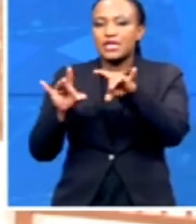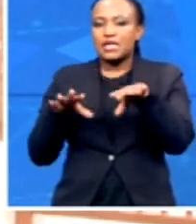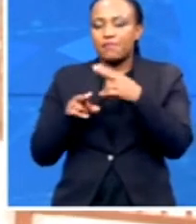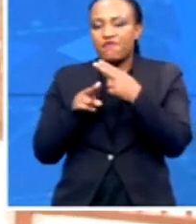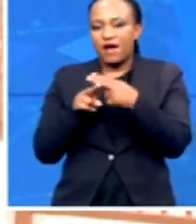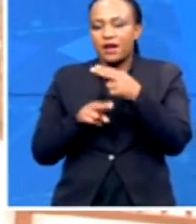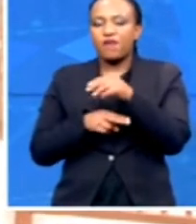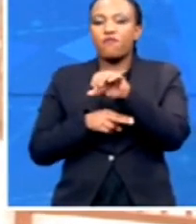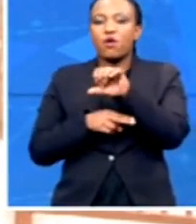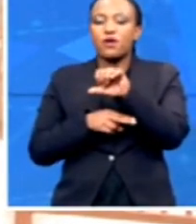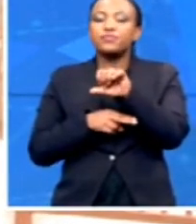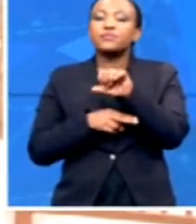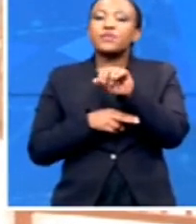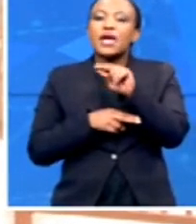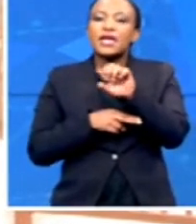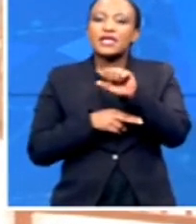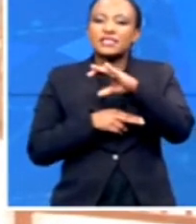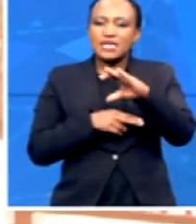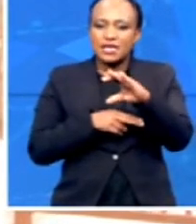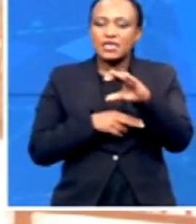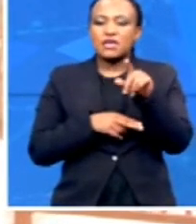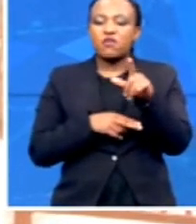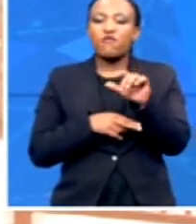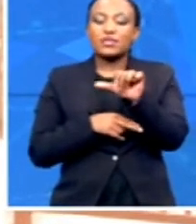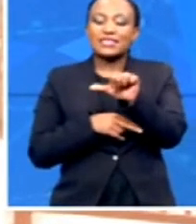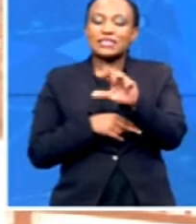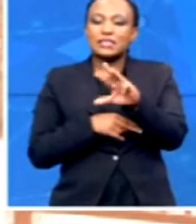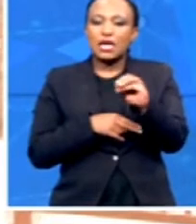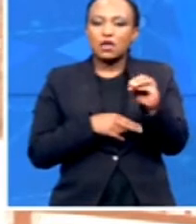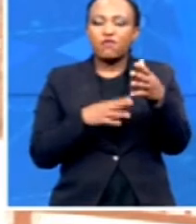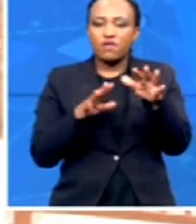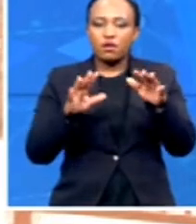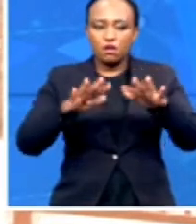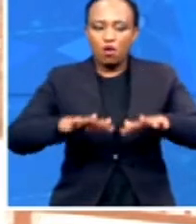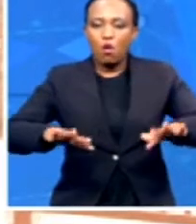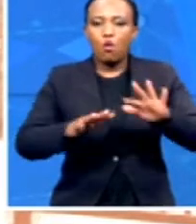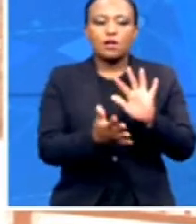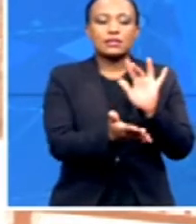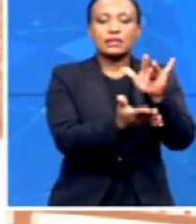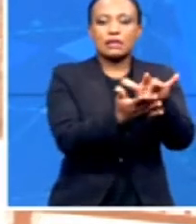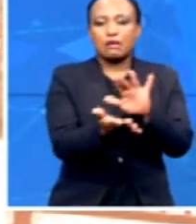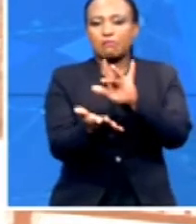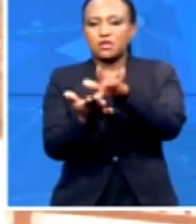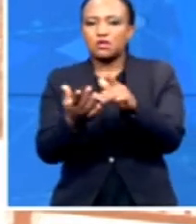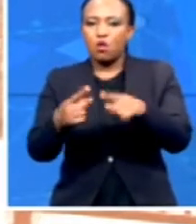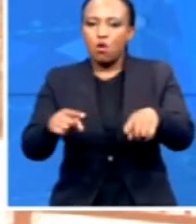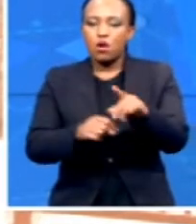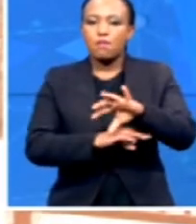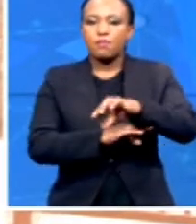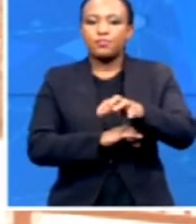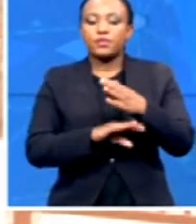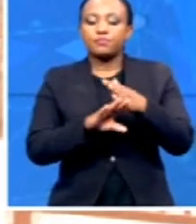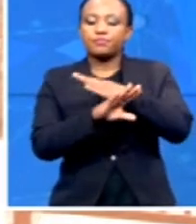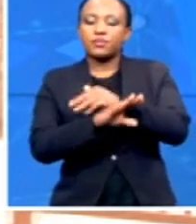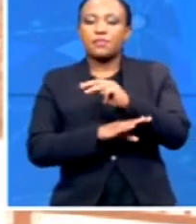1,609 examination spread out throughout the province. Earlier on, the MEC for Education, Polly Boshielo, interacted with